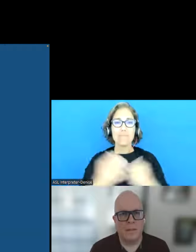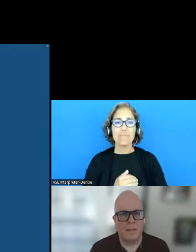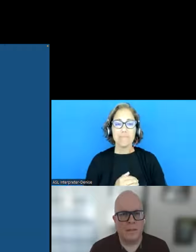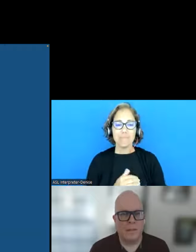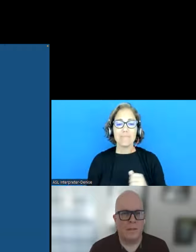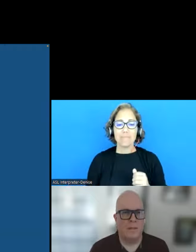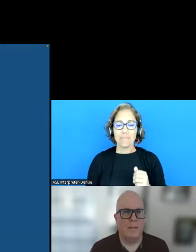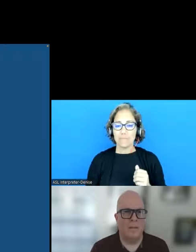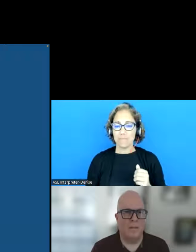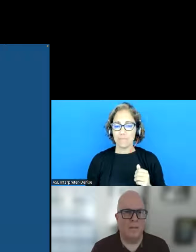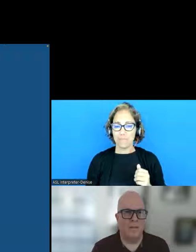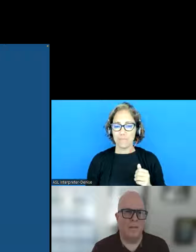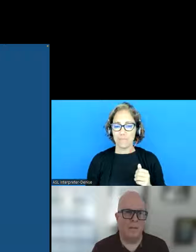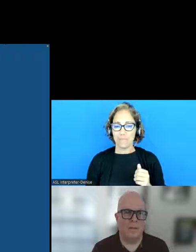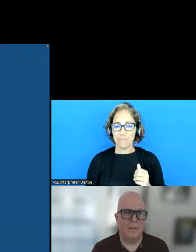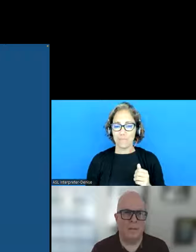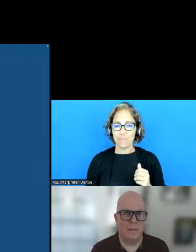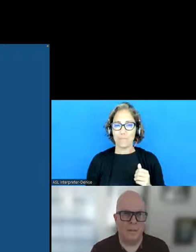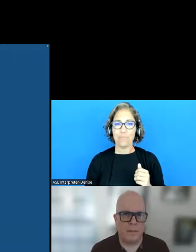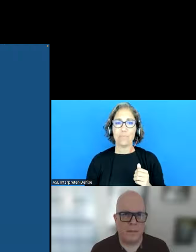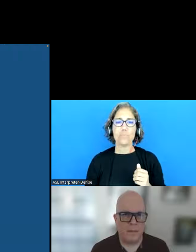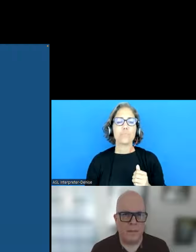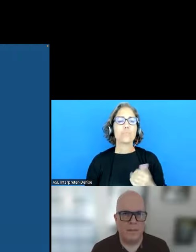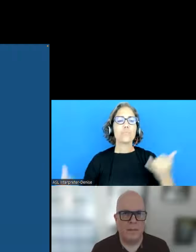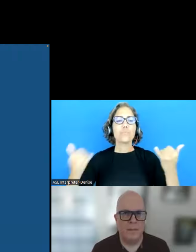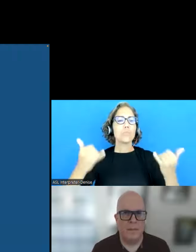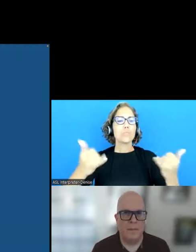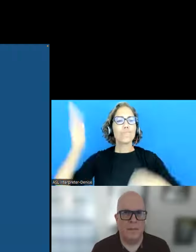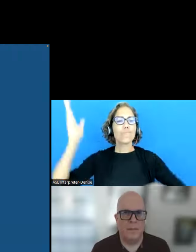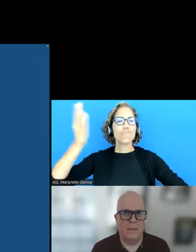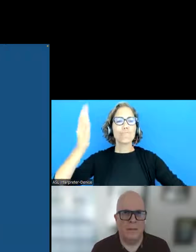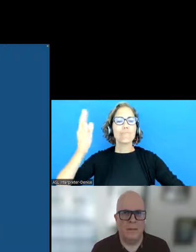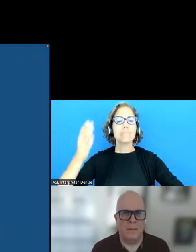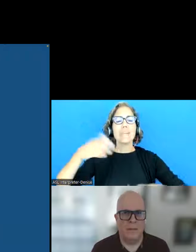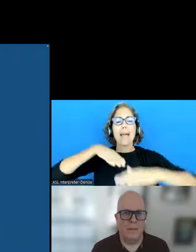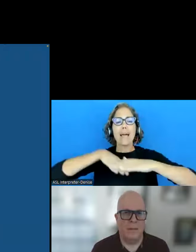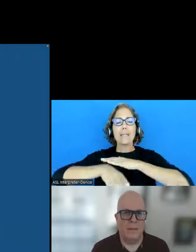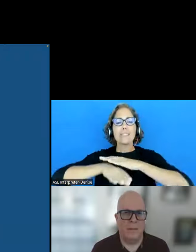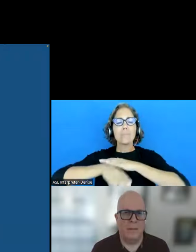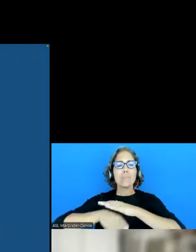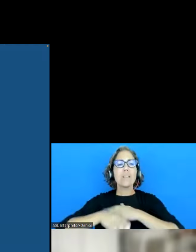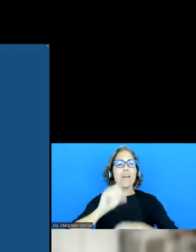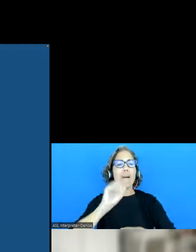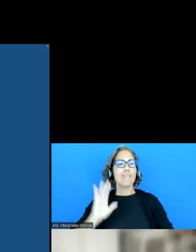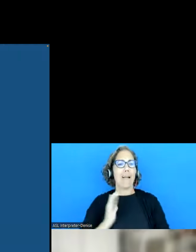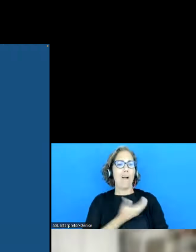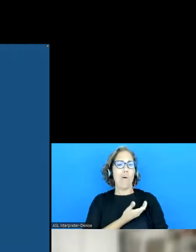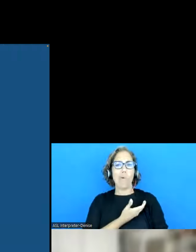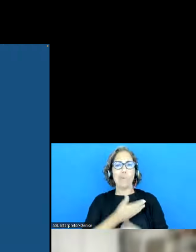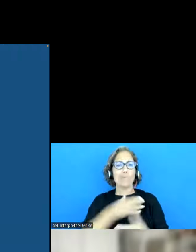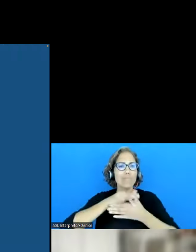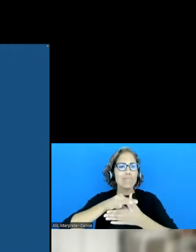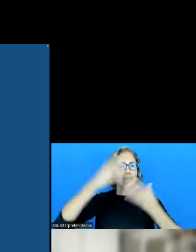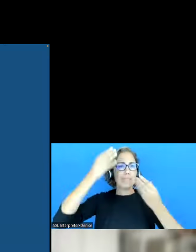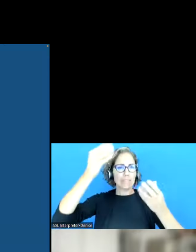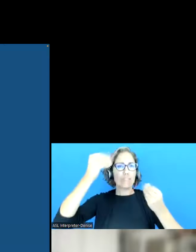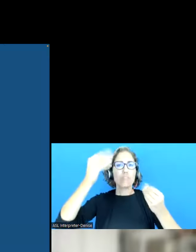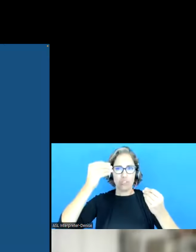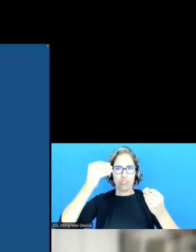So today we'll focus on the accessibility of our contents and